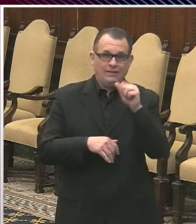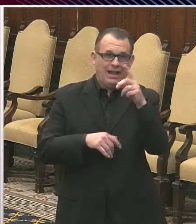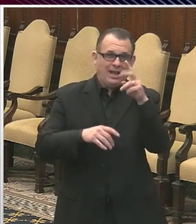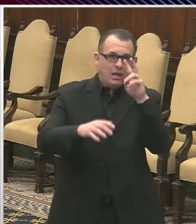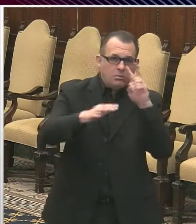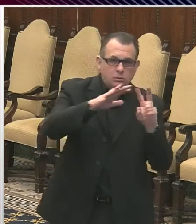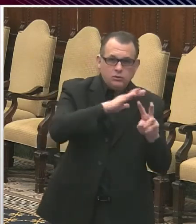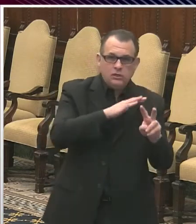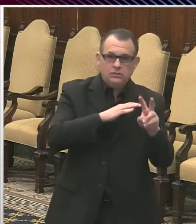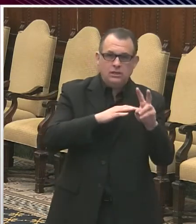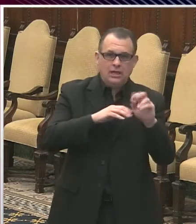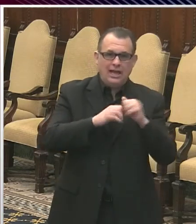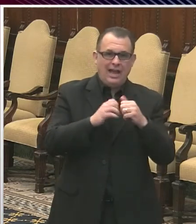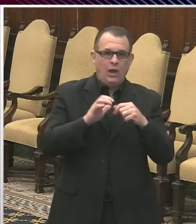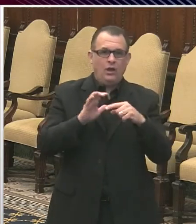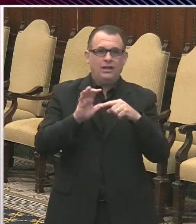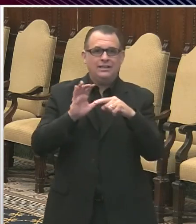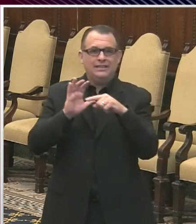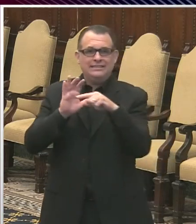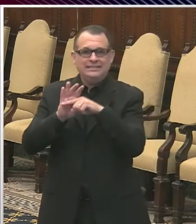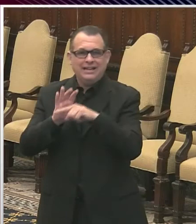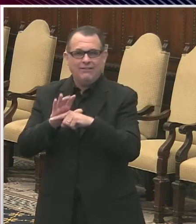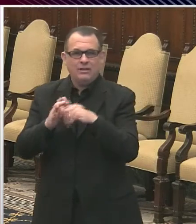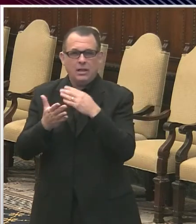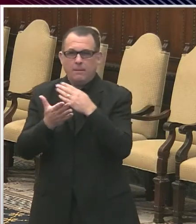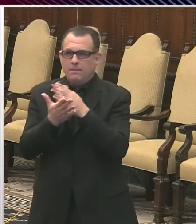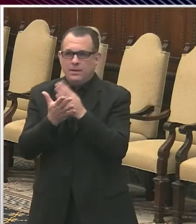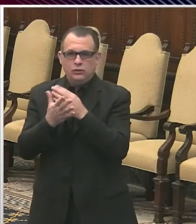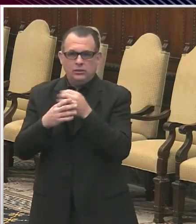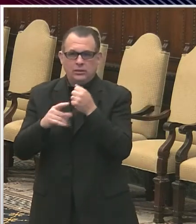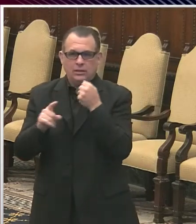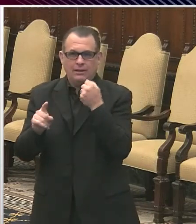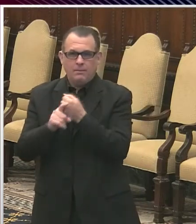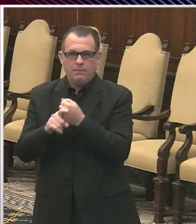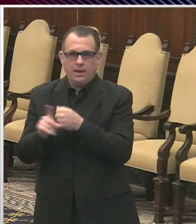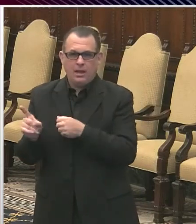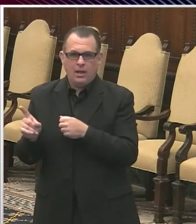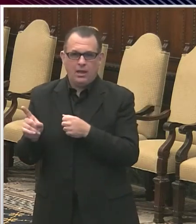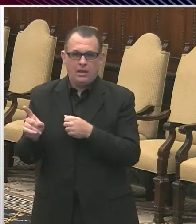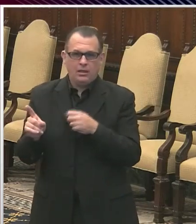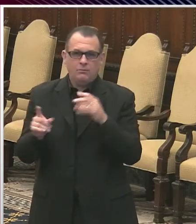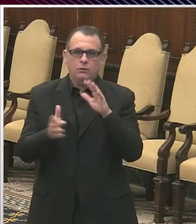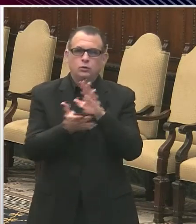this deficit in the budget may be affecting the start of classes come the fall.